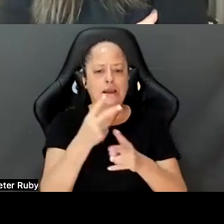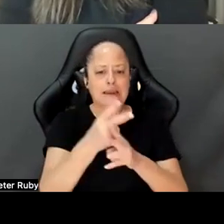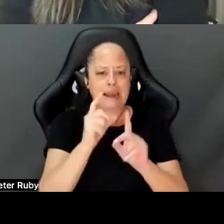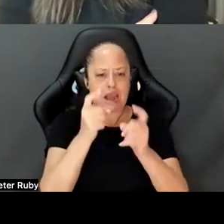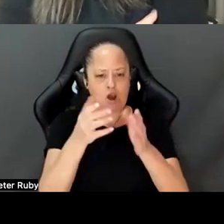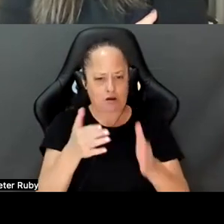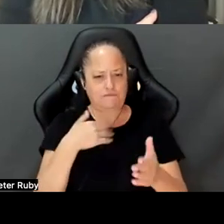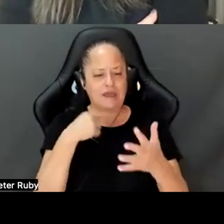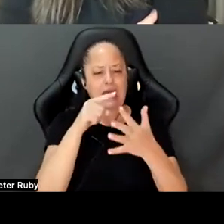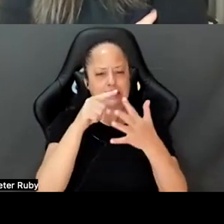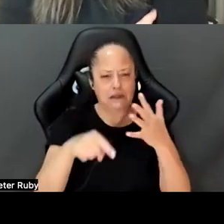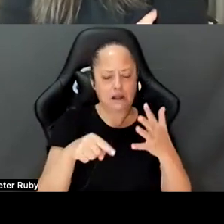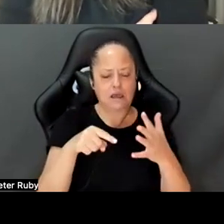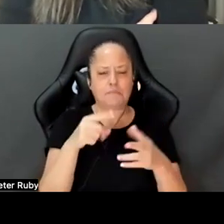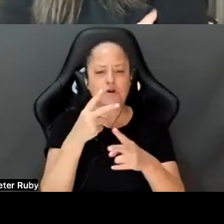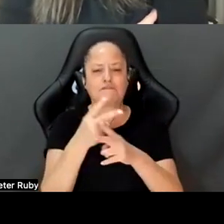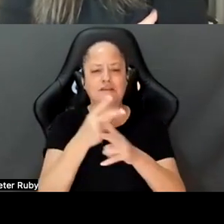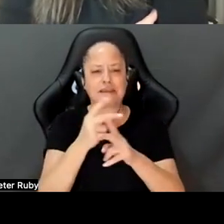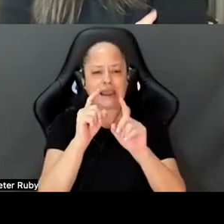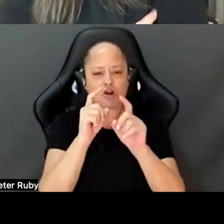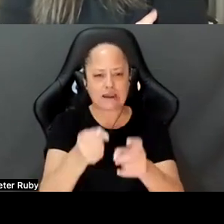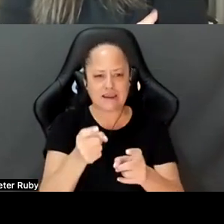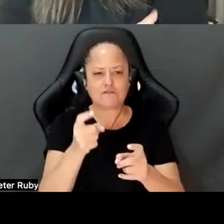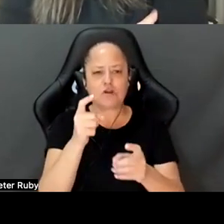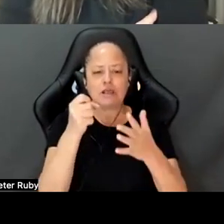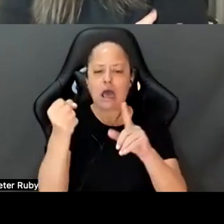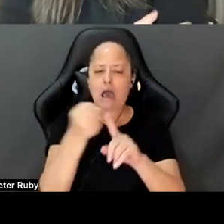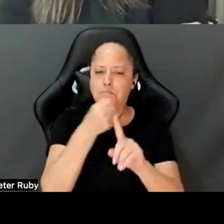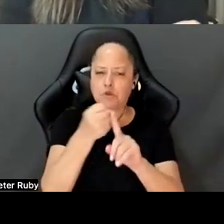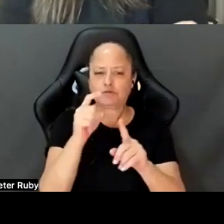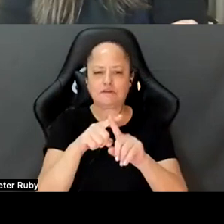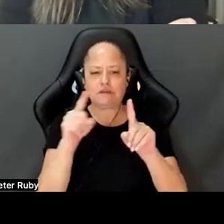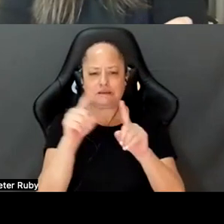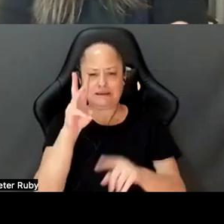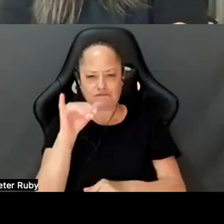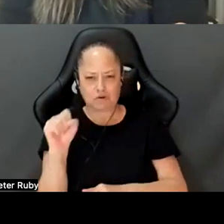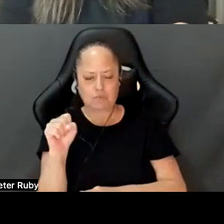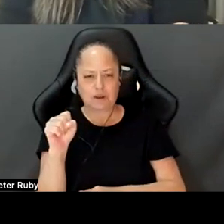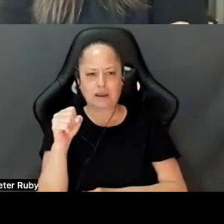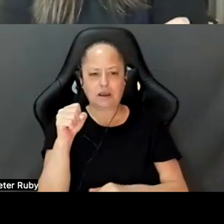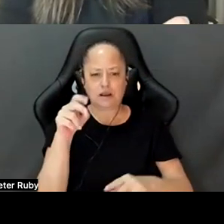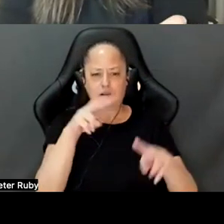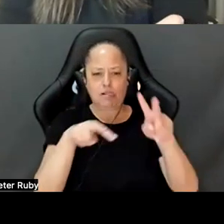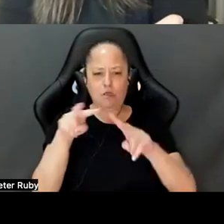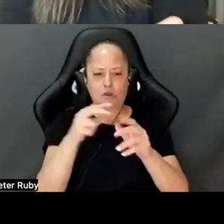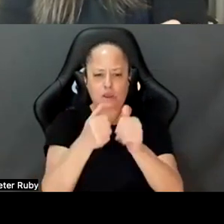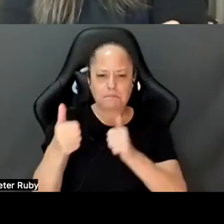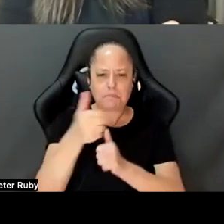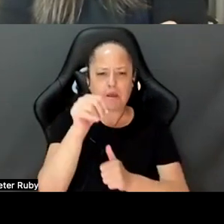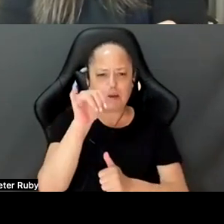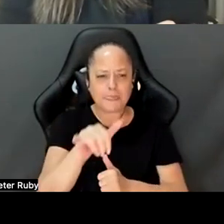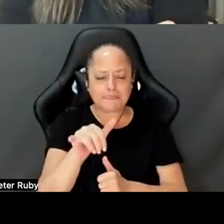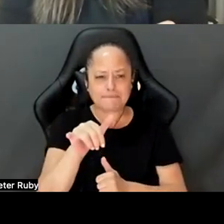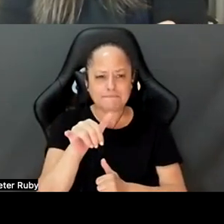had a number of caregivers who were abusive in different ways. And so I think just looking beyond that, and also